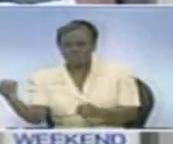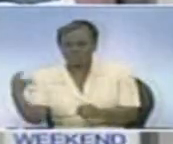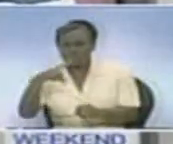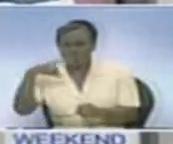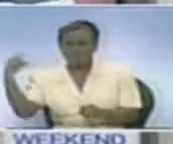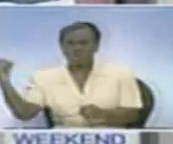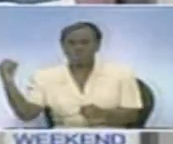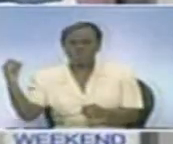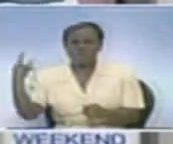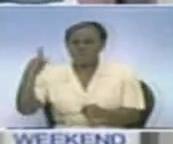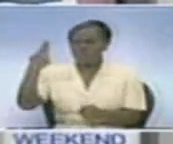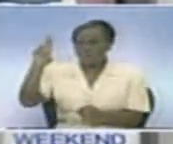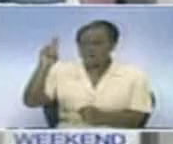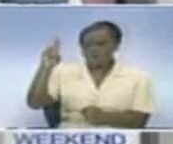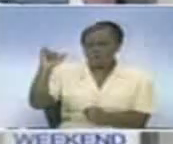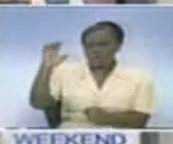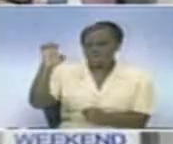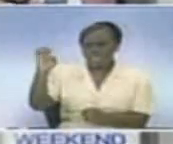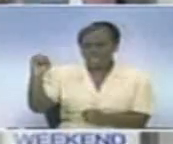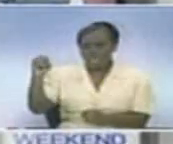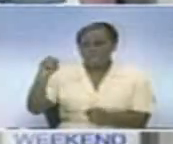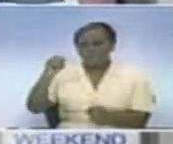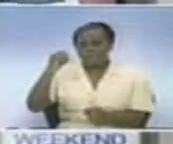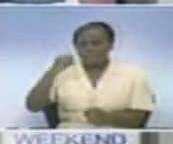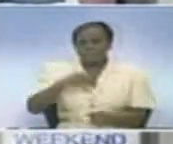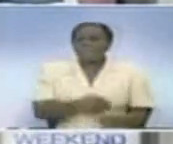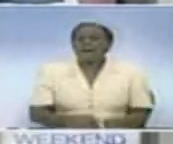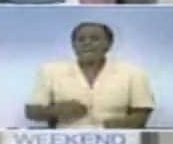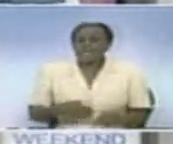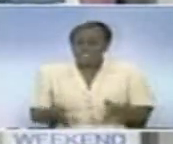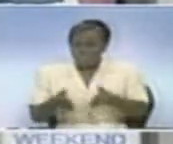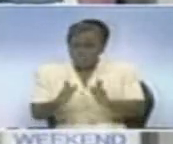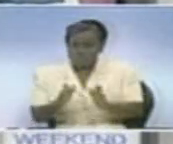the Mkoe, Witu, Malidi Road, then you come to